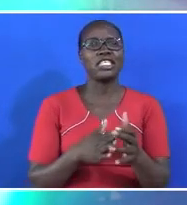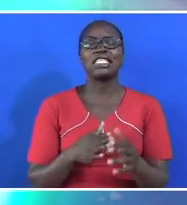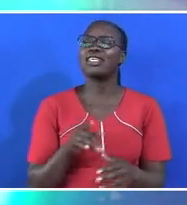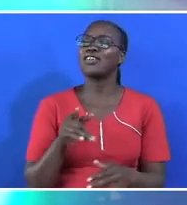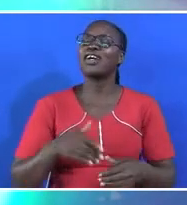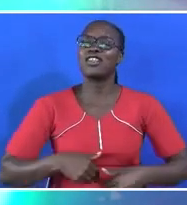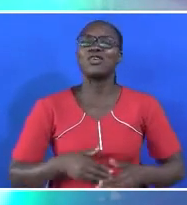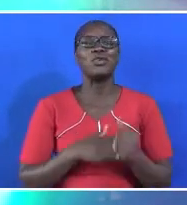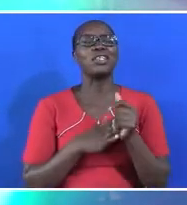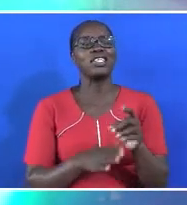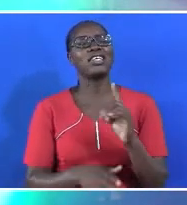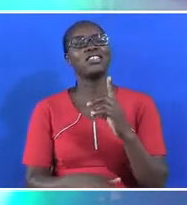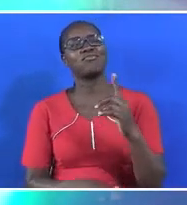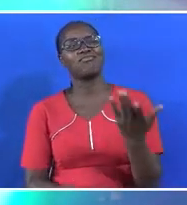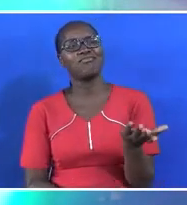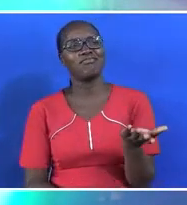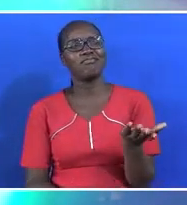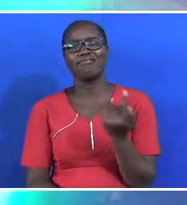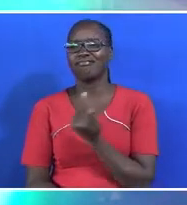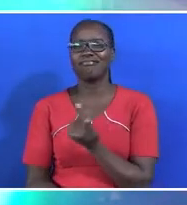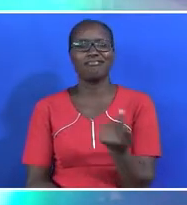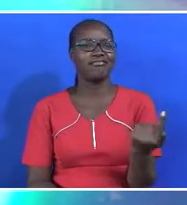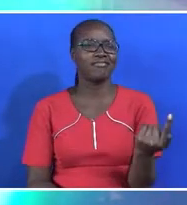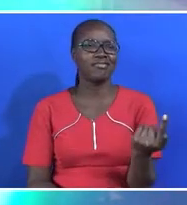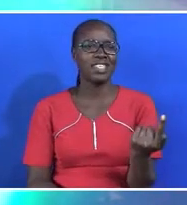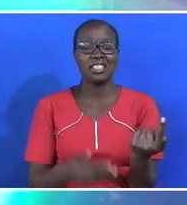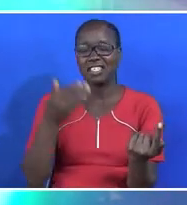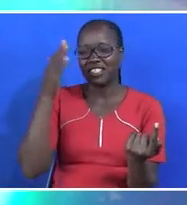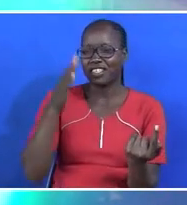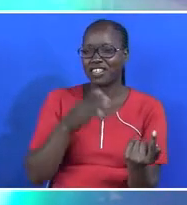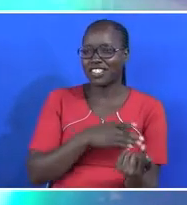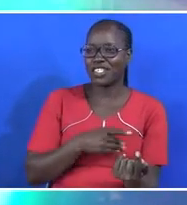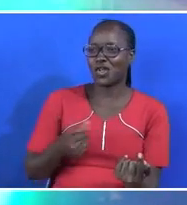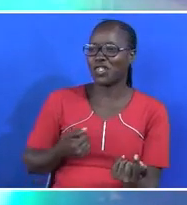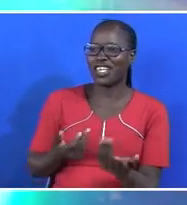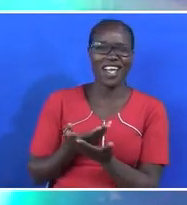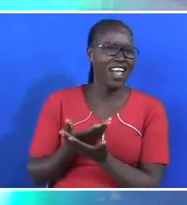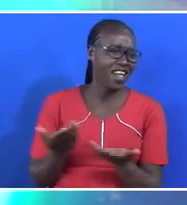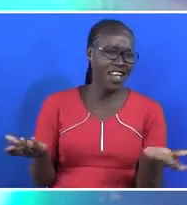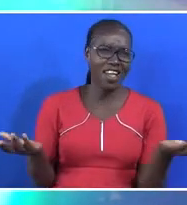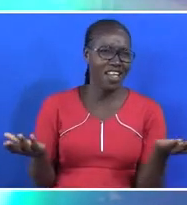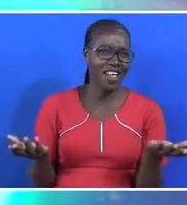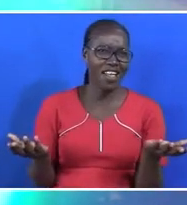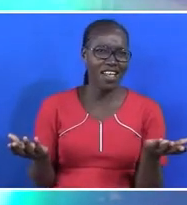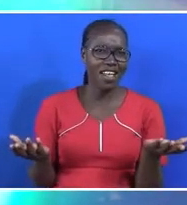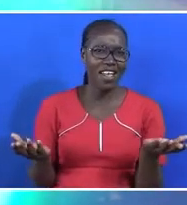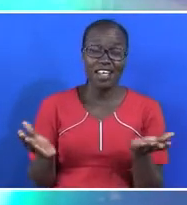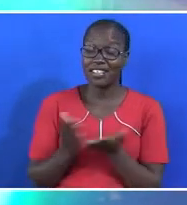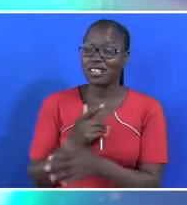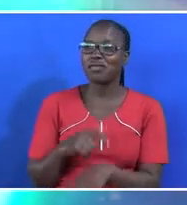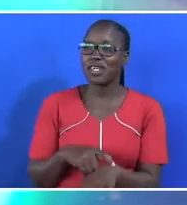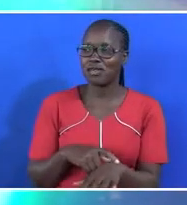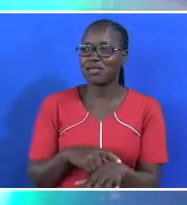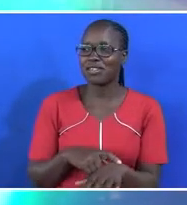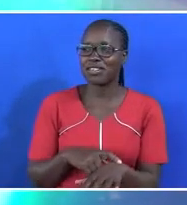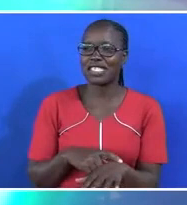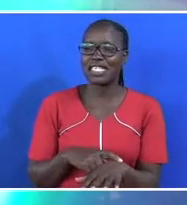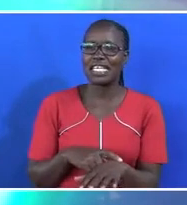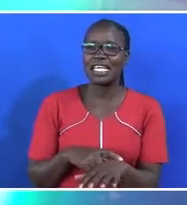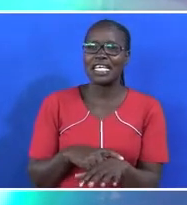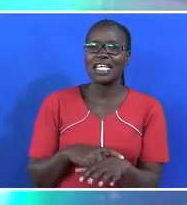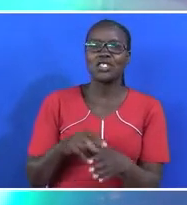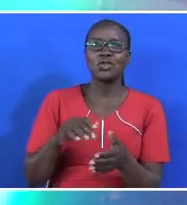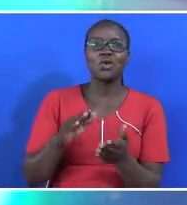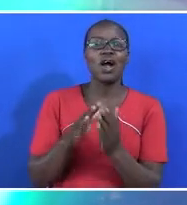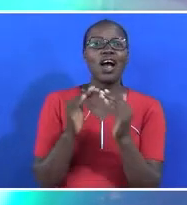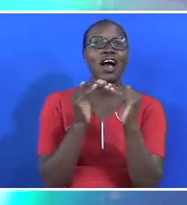leader, so-and-so, and sijui deaconess, so-and-so. And sometimes it gets to a